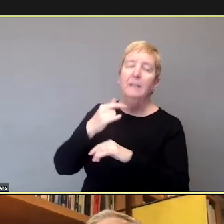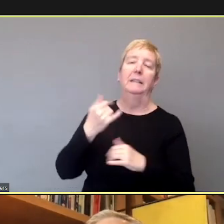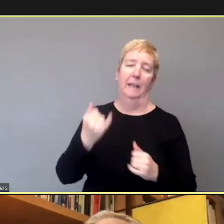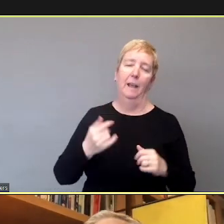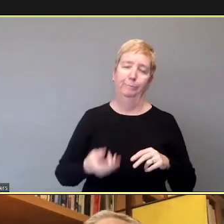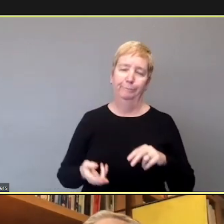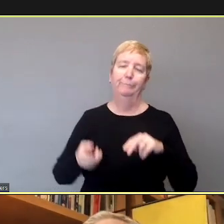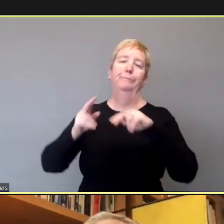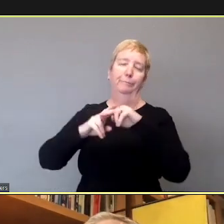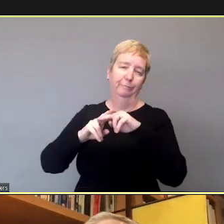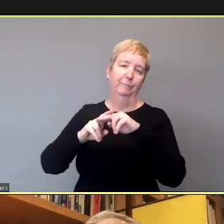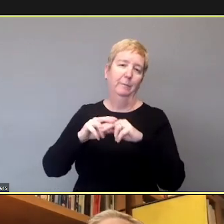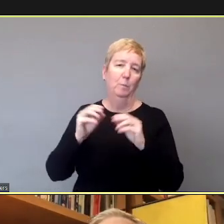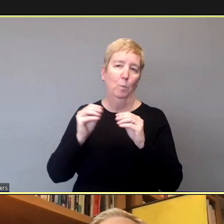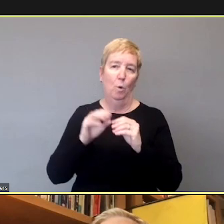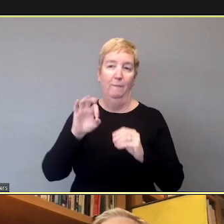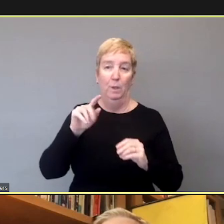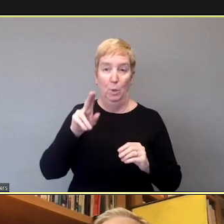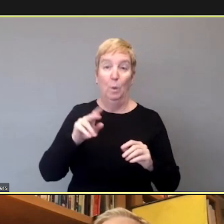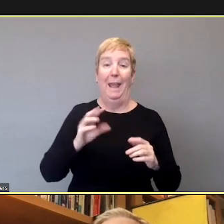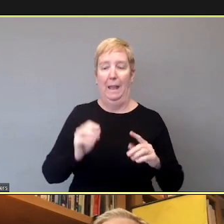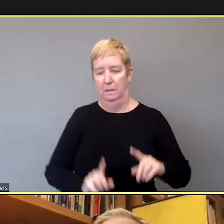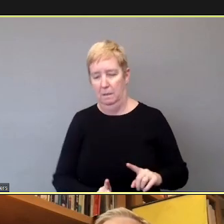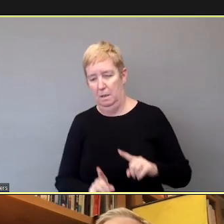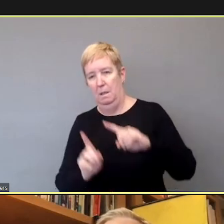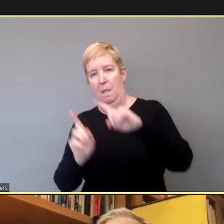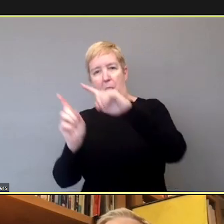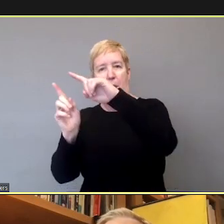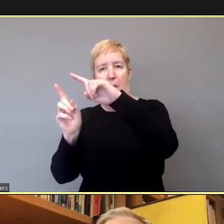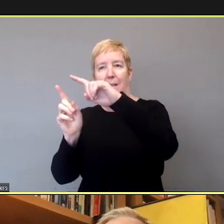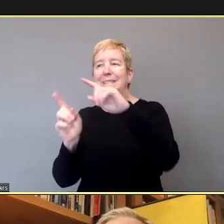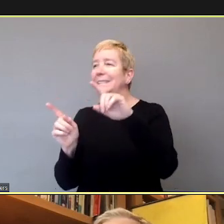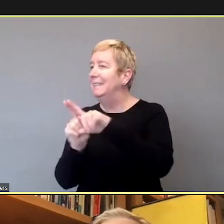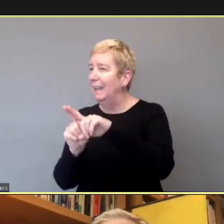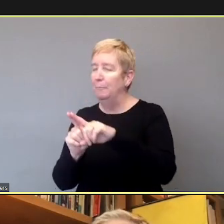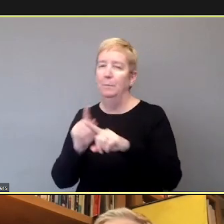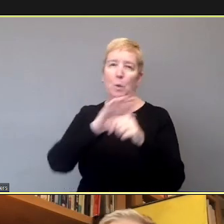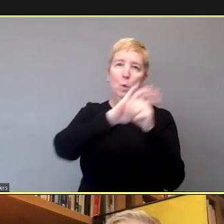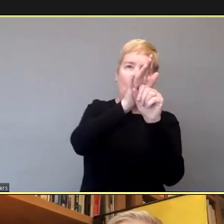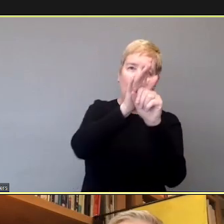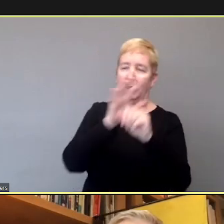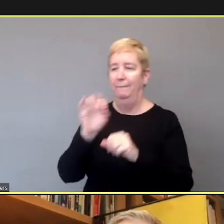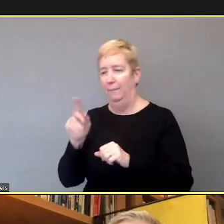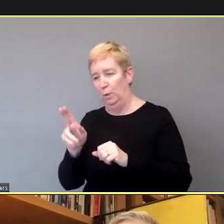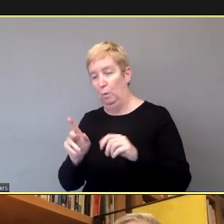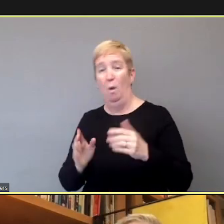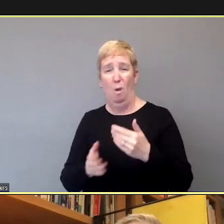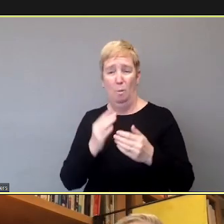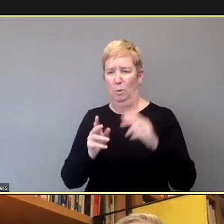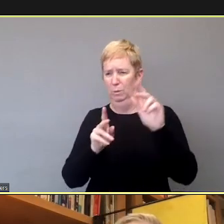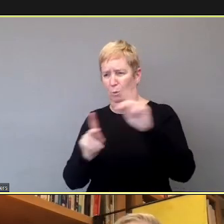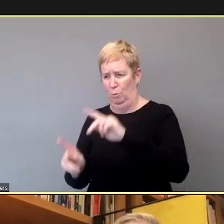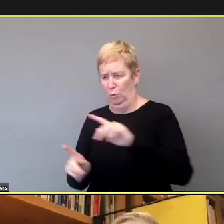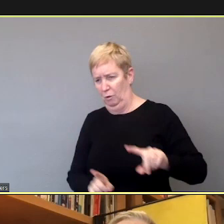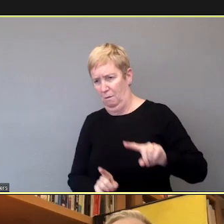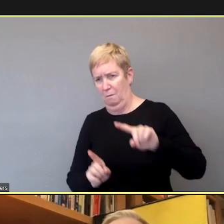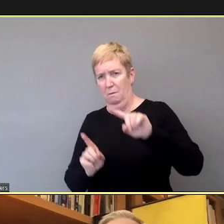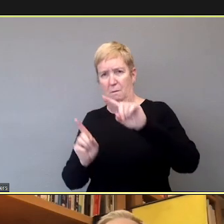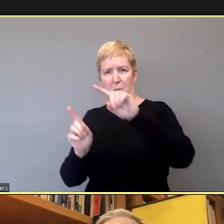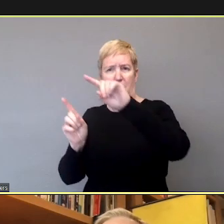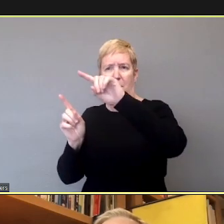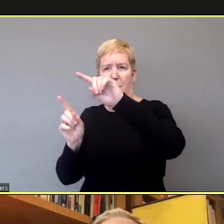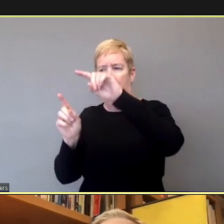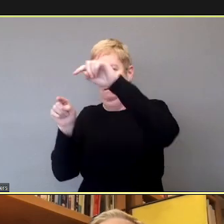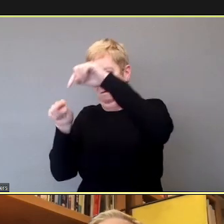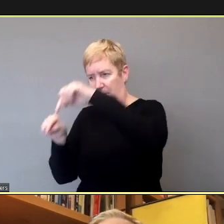in influenza that also is paralleling. It kind of almost is proportional, maybe half of